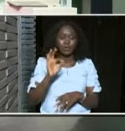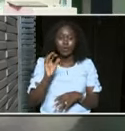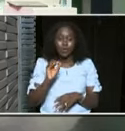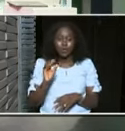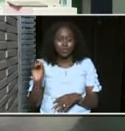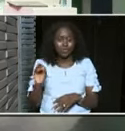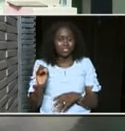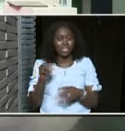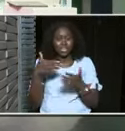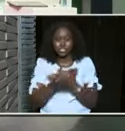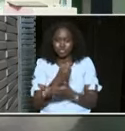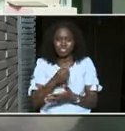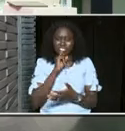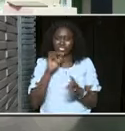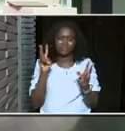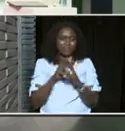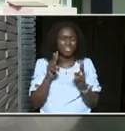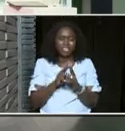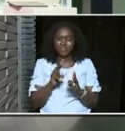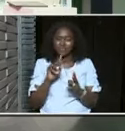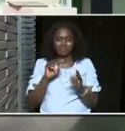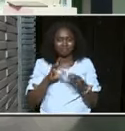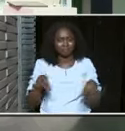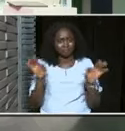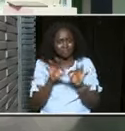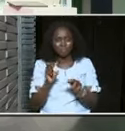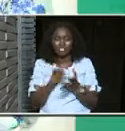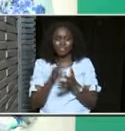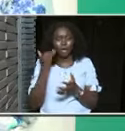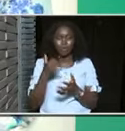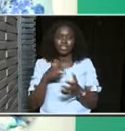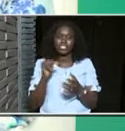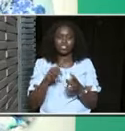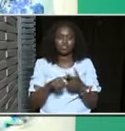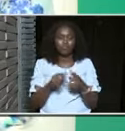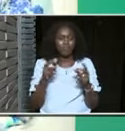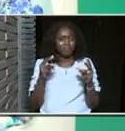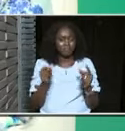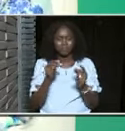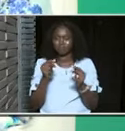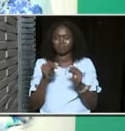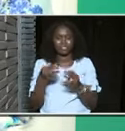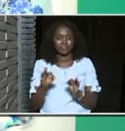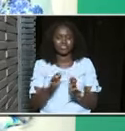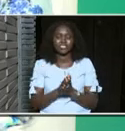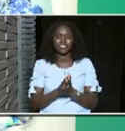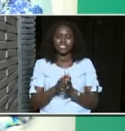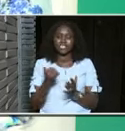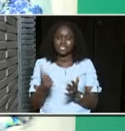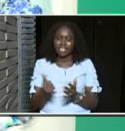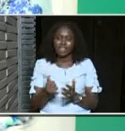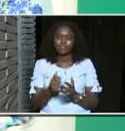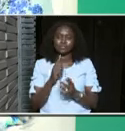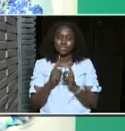So to recap the questions quickly, and if we could have short answers, modular refineries and how the people